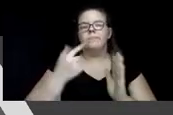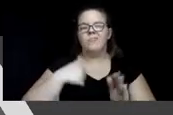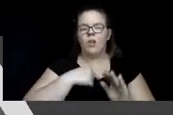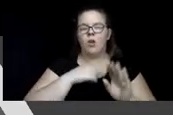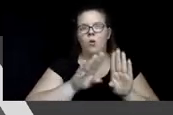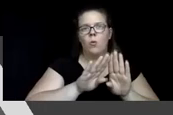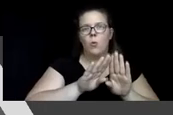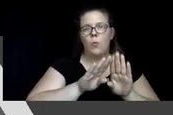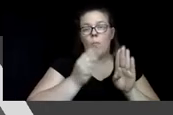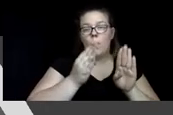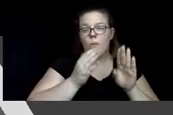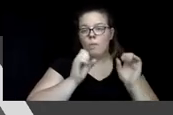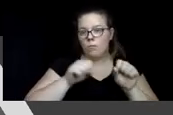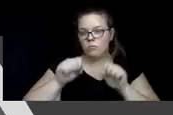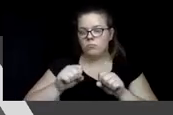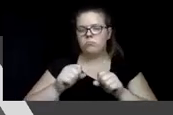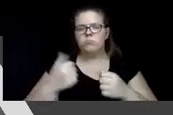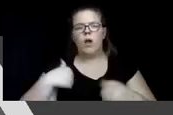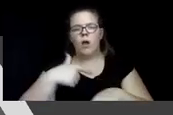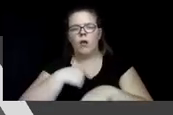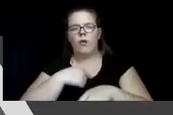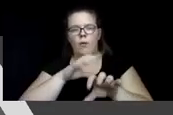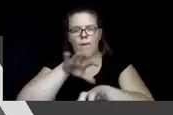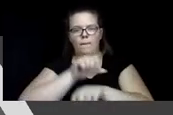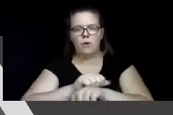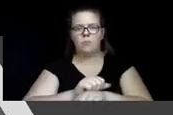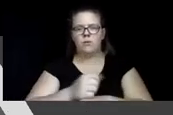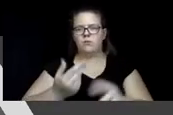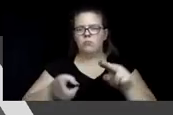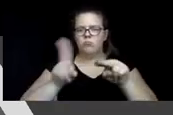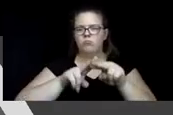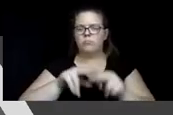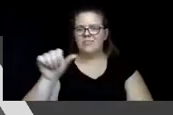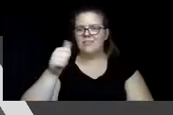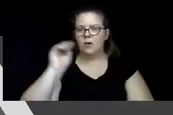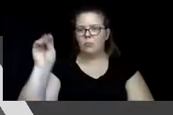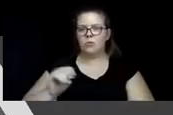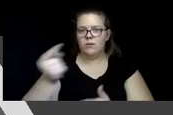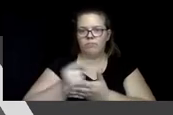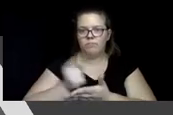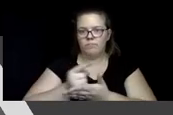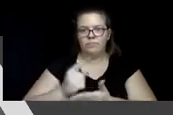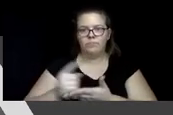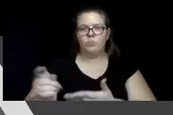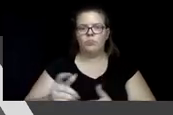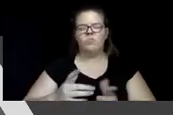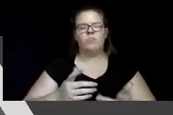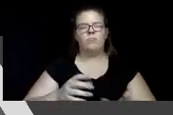openness and our appointments by 10% every week. So you can kind of see, unless we have a